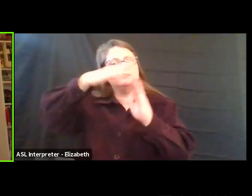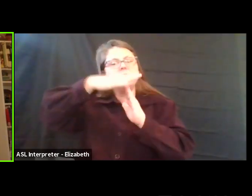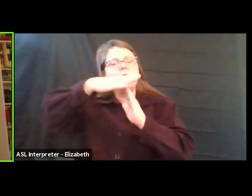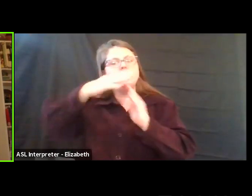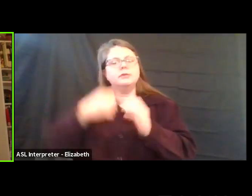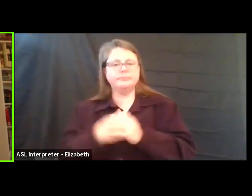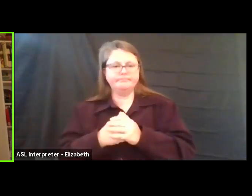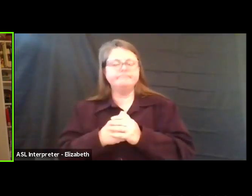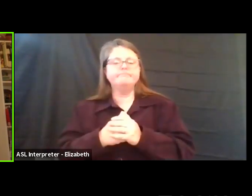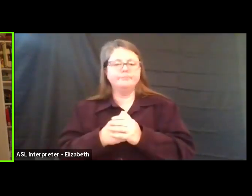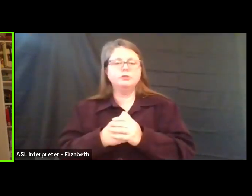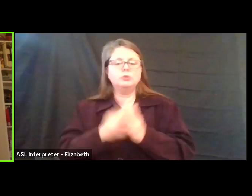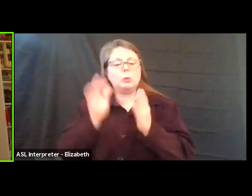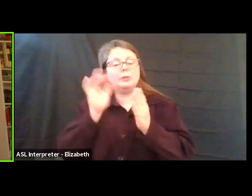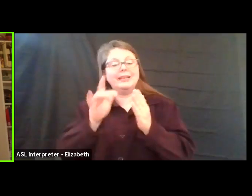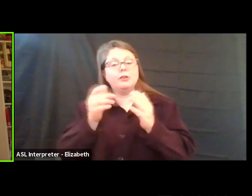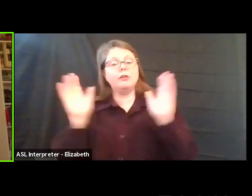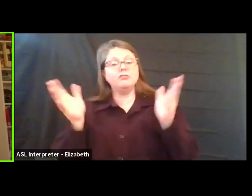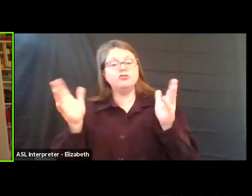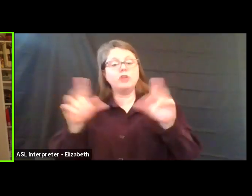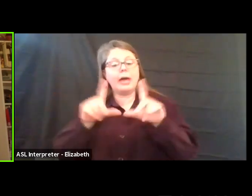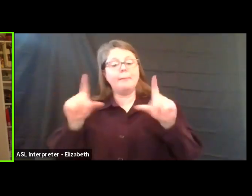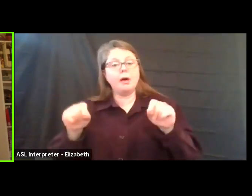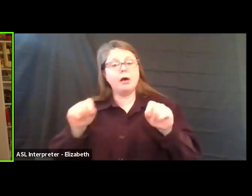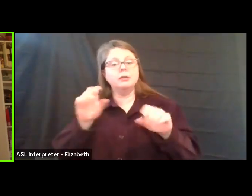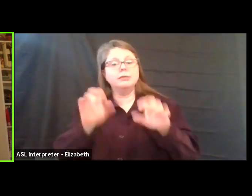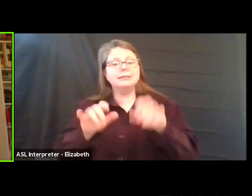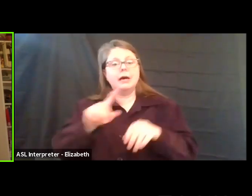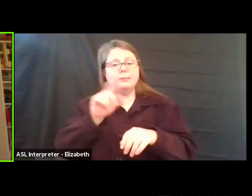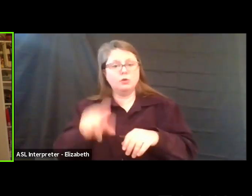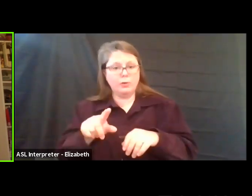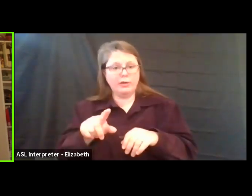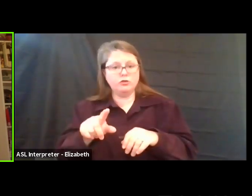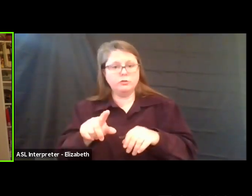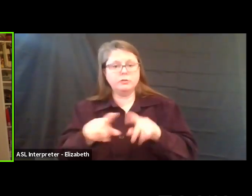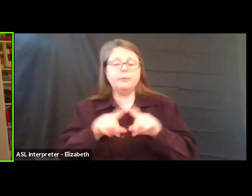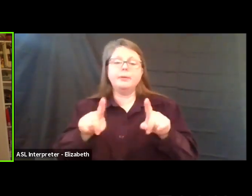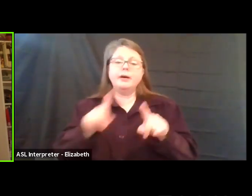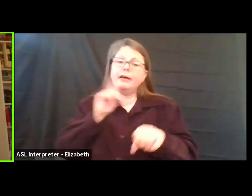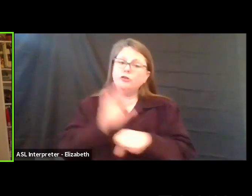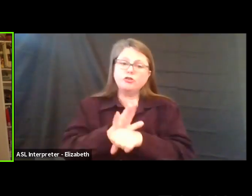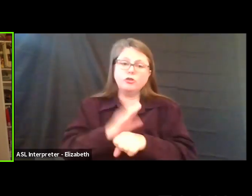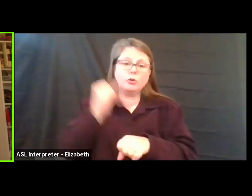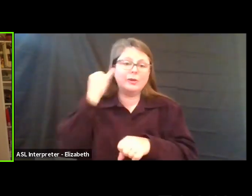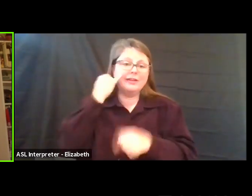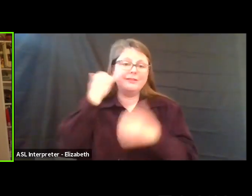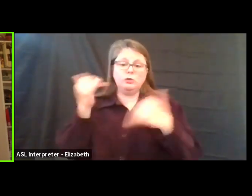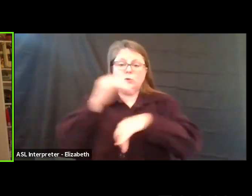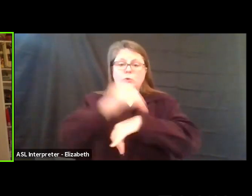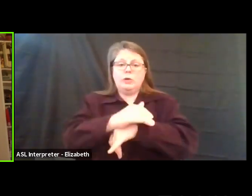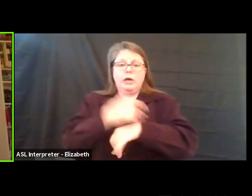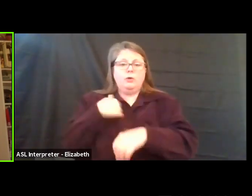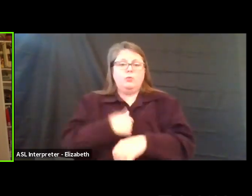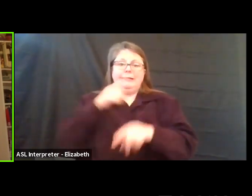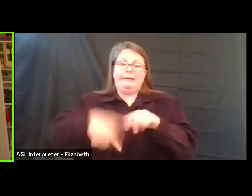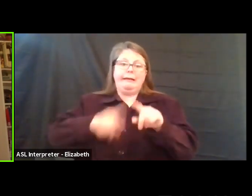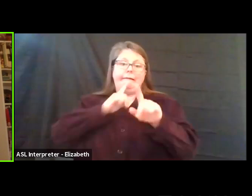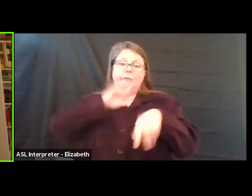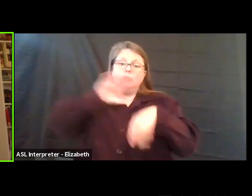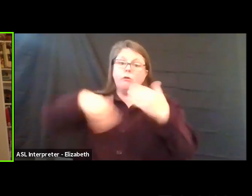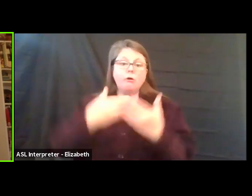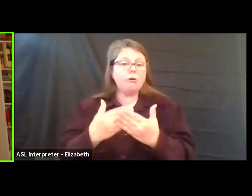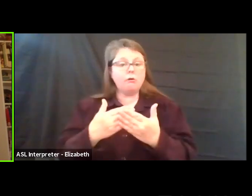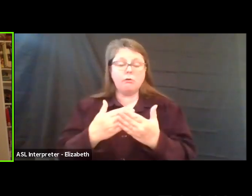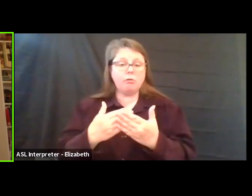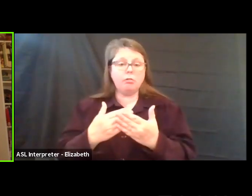But I want to assure you, if we don't get to your questions tonight, and there's no issue that we have a lot of content, we will